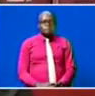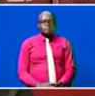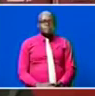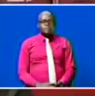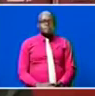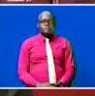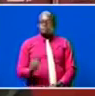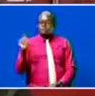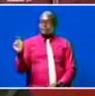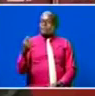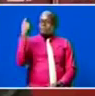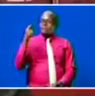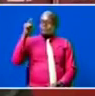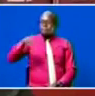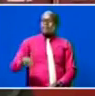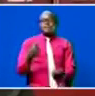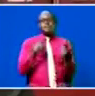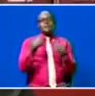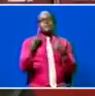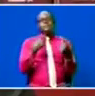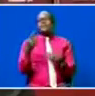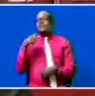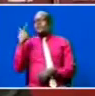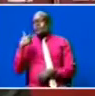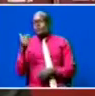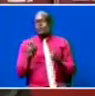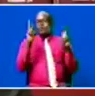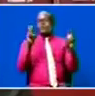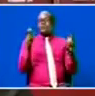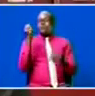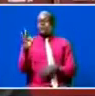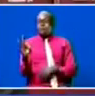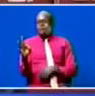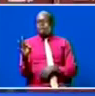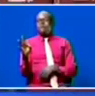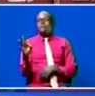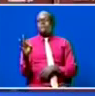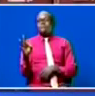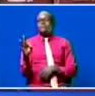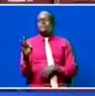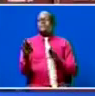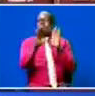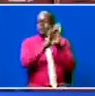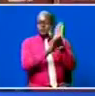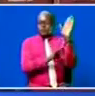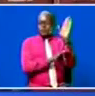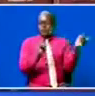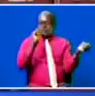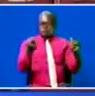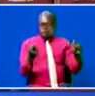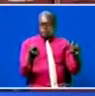Of course, the president must speak to the issue of the clamor for constitutional change.